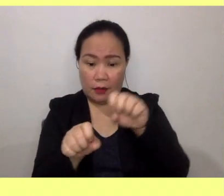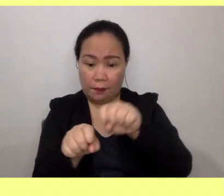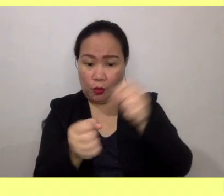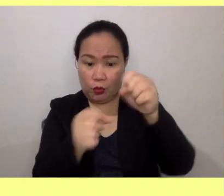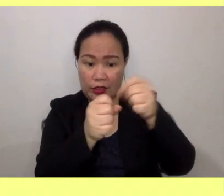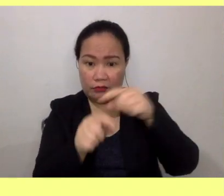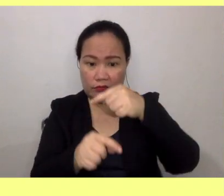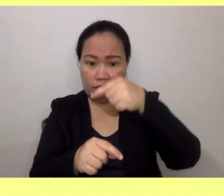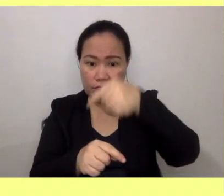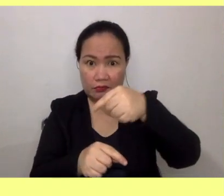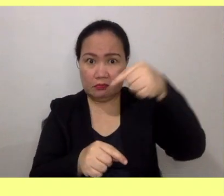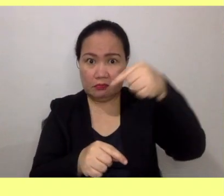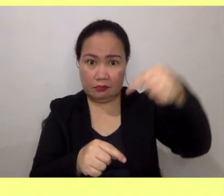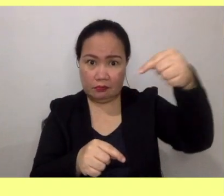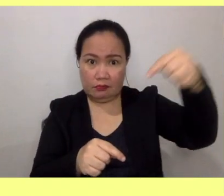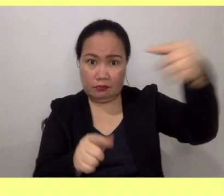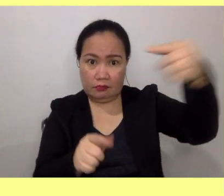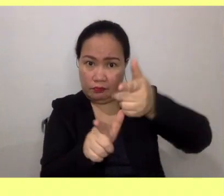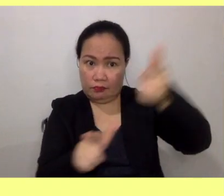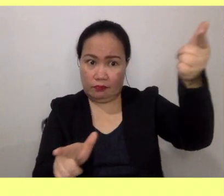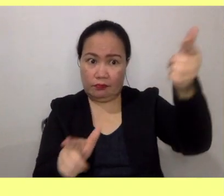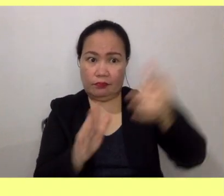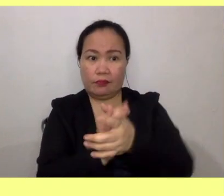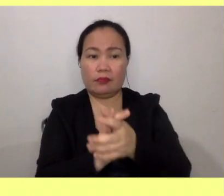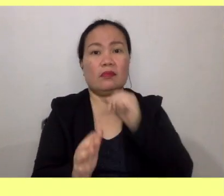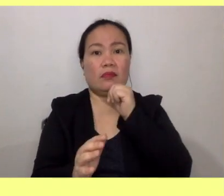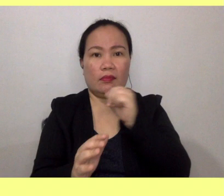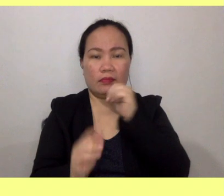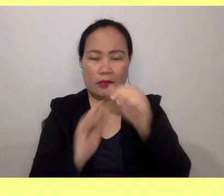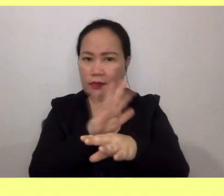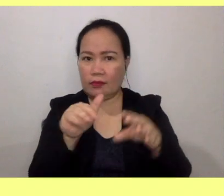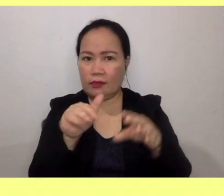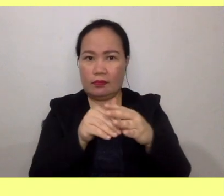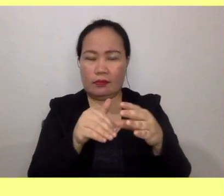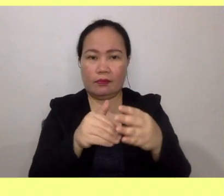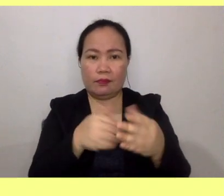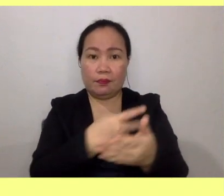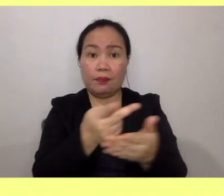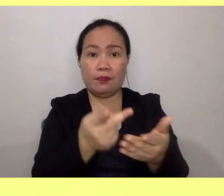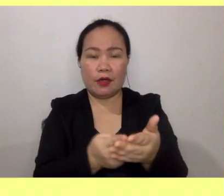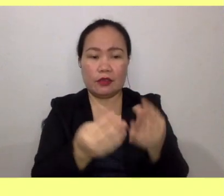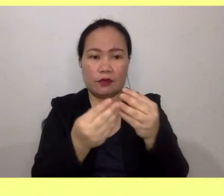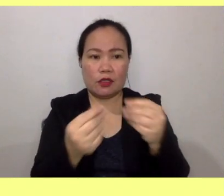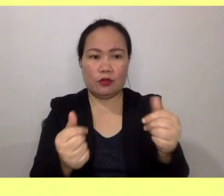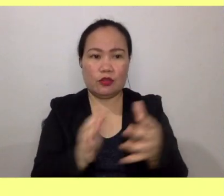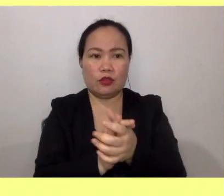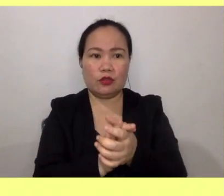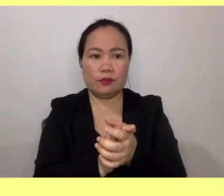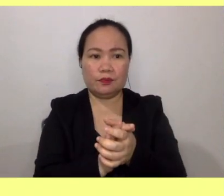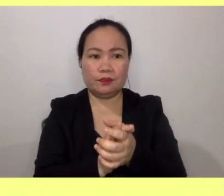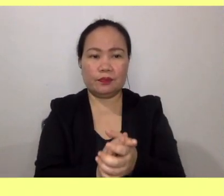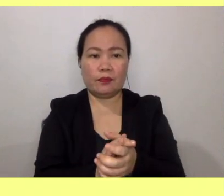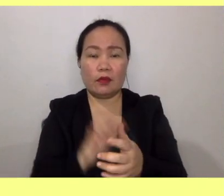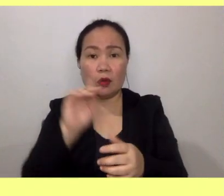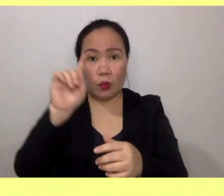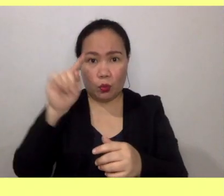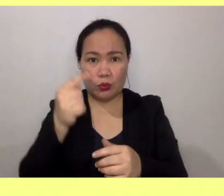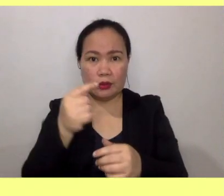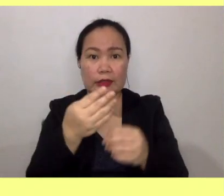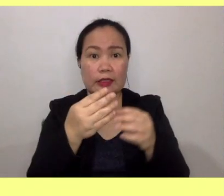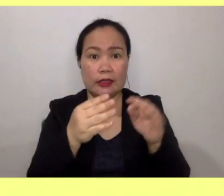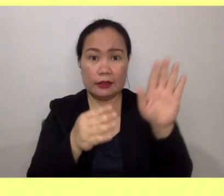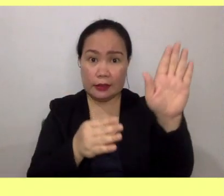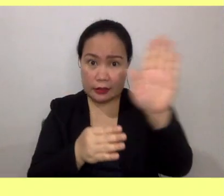broken, lahat ng points na naglalay dito sa line are not part of the solutions. Okay? Only the